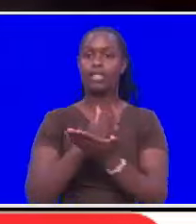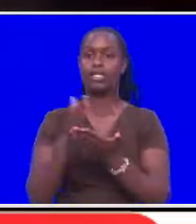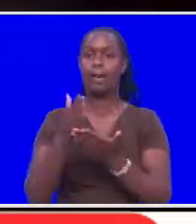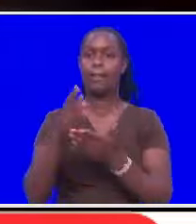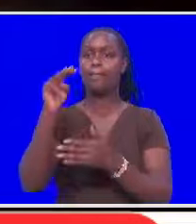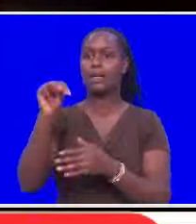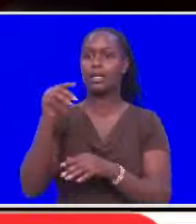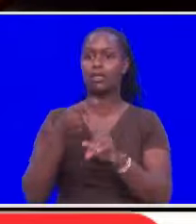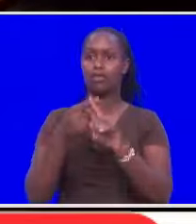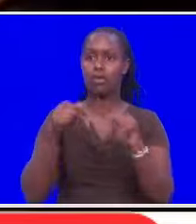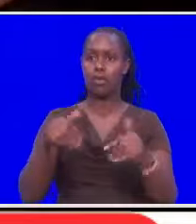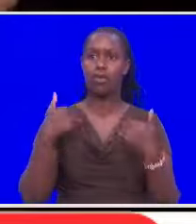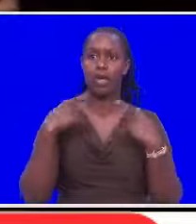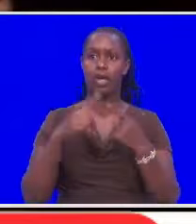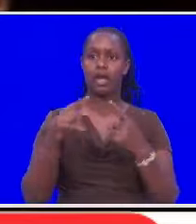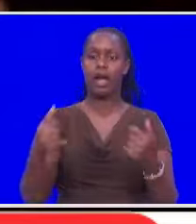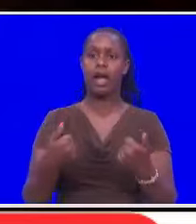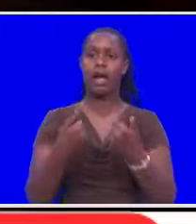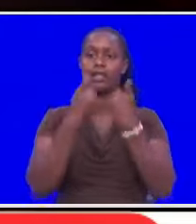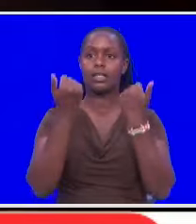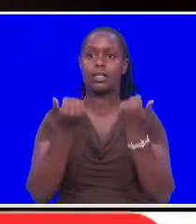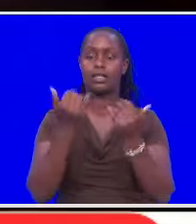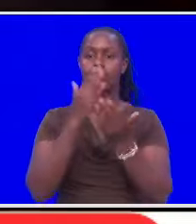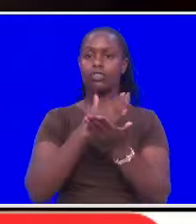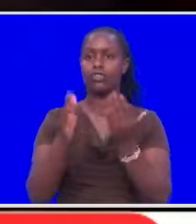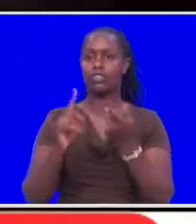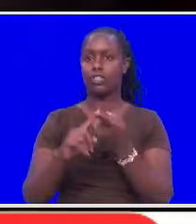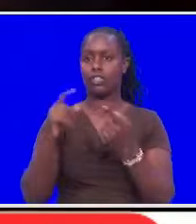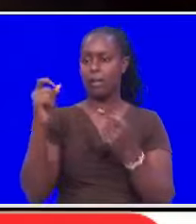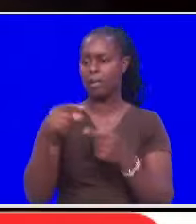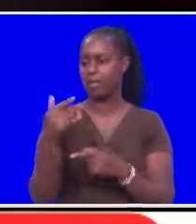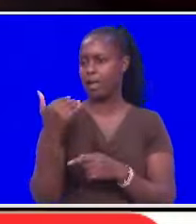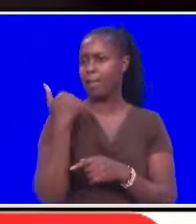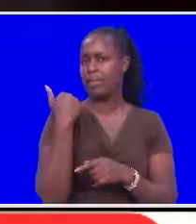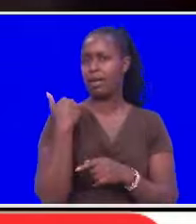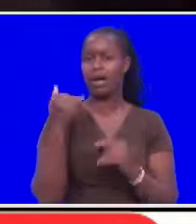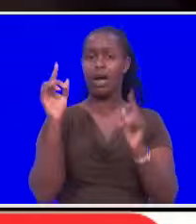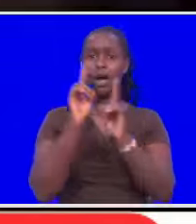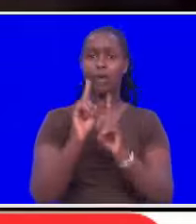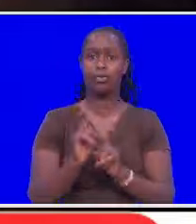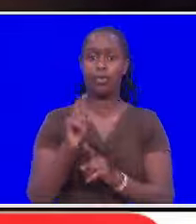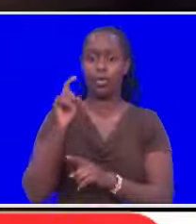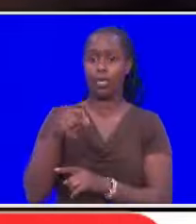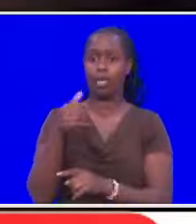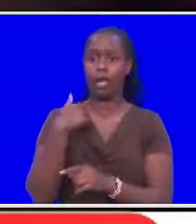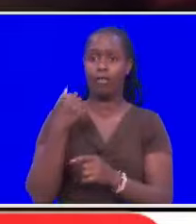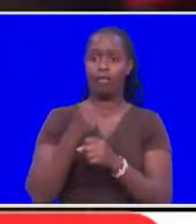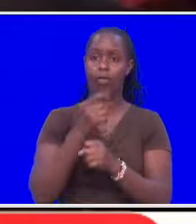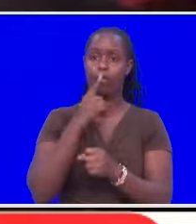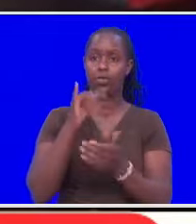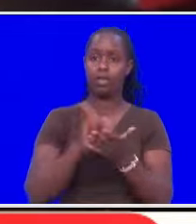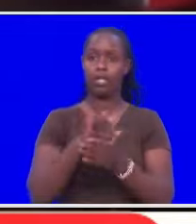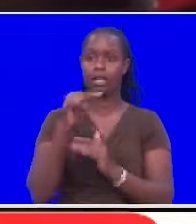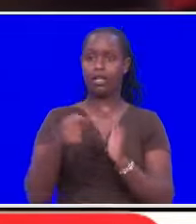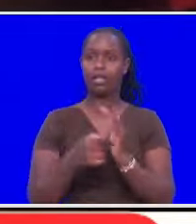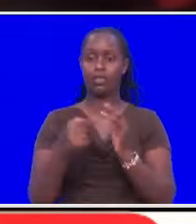had the Pwani accident just months back, and there is a need to ensure that this road